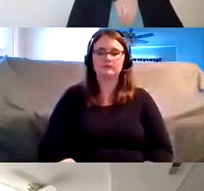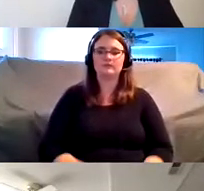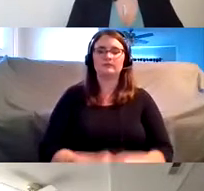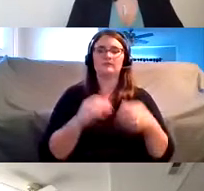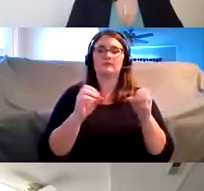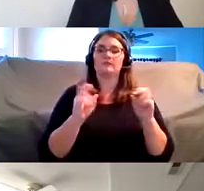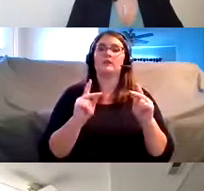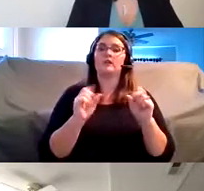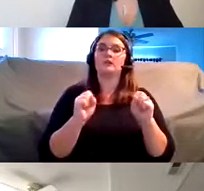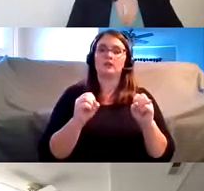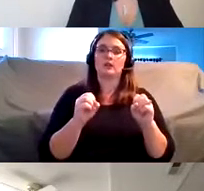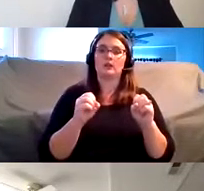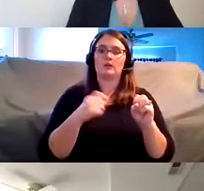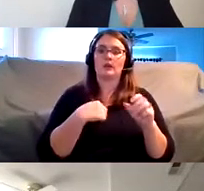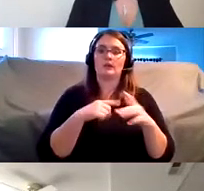So like I started